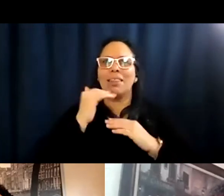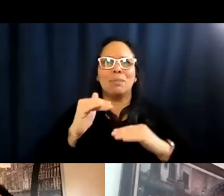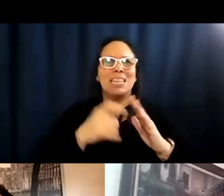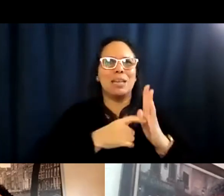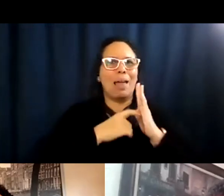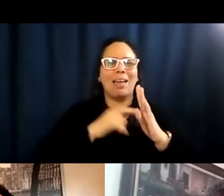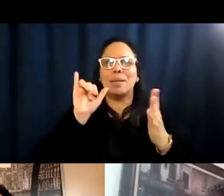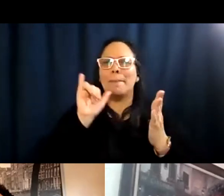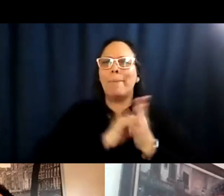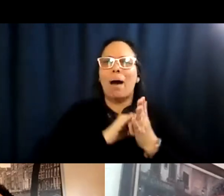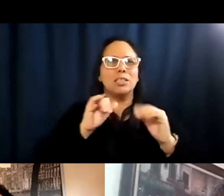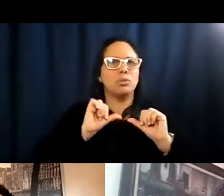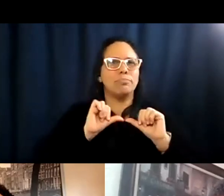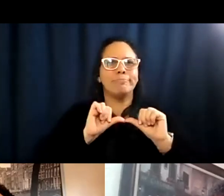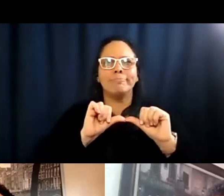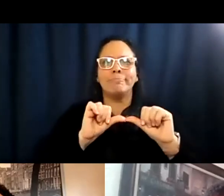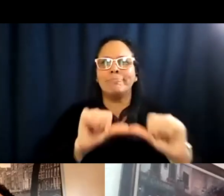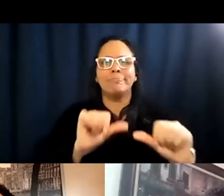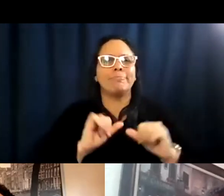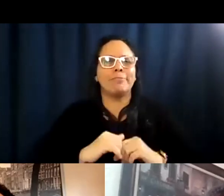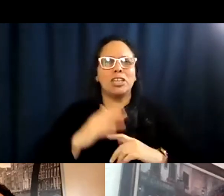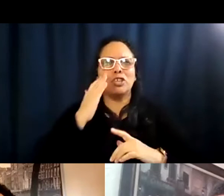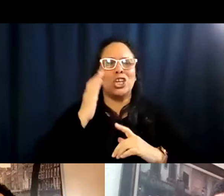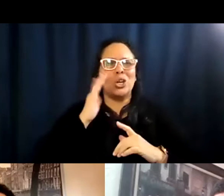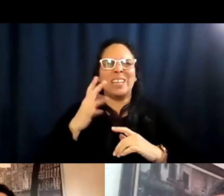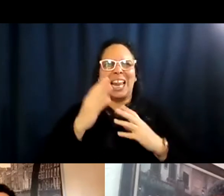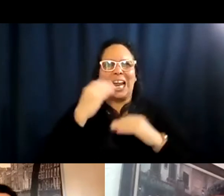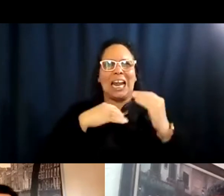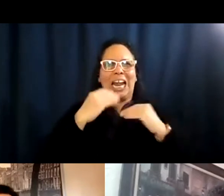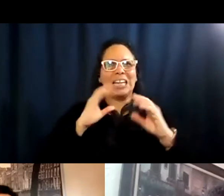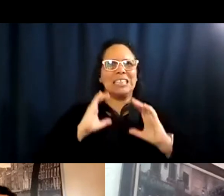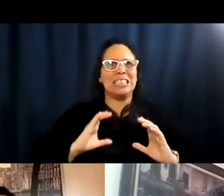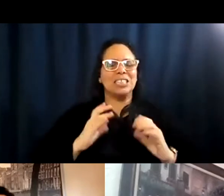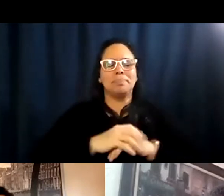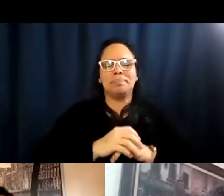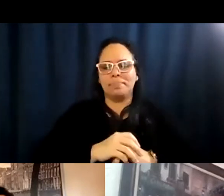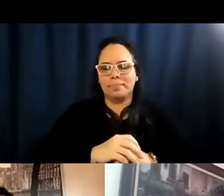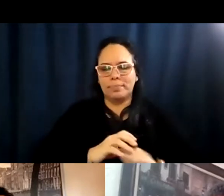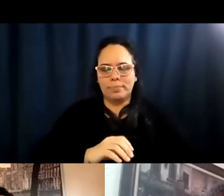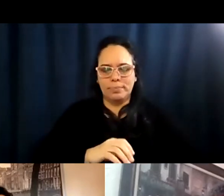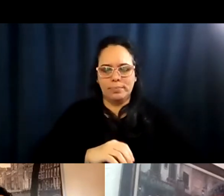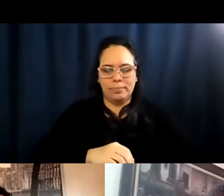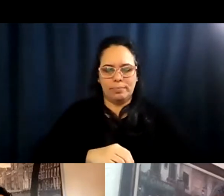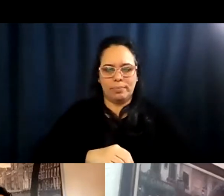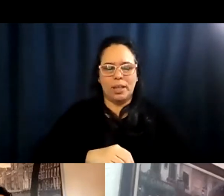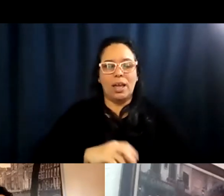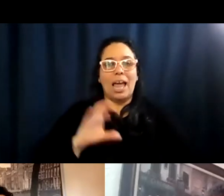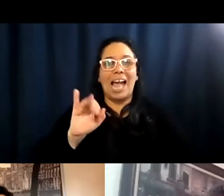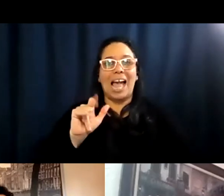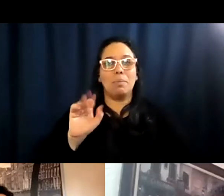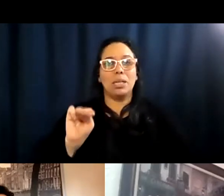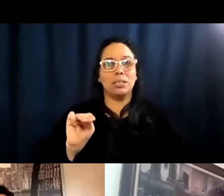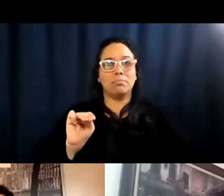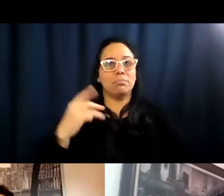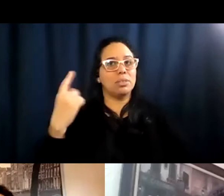sustain unless you cannibalize your own citizens. You know, so somebody in the system of capitalism, somebody has to be at the bottom and someone has to be at the